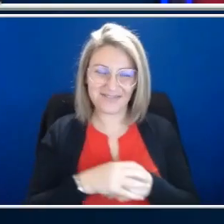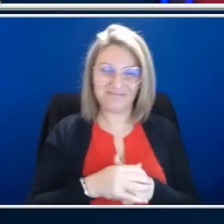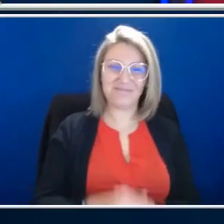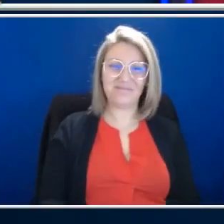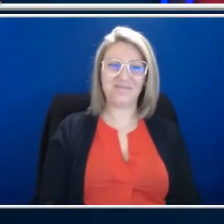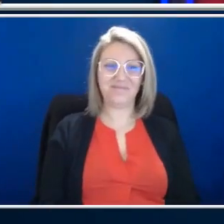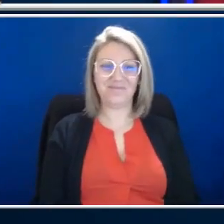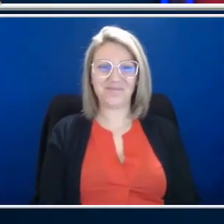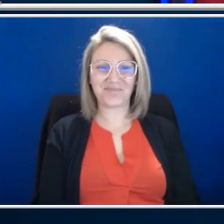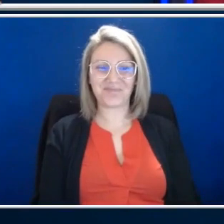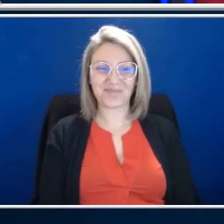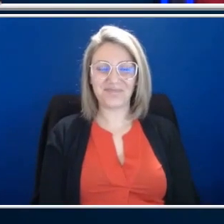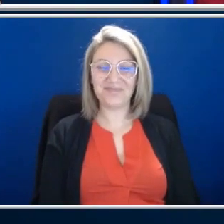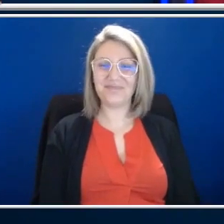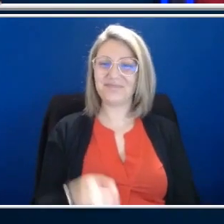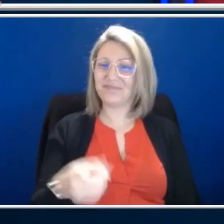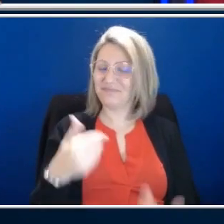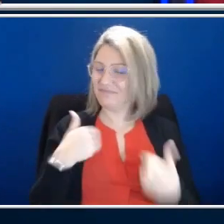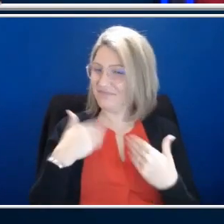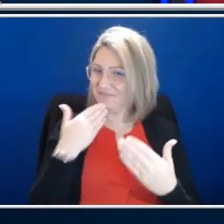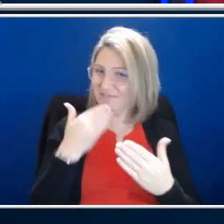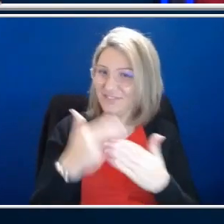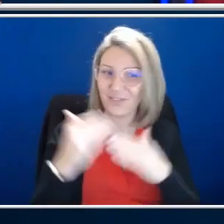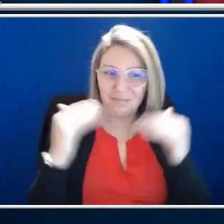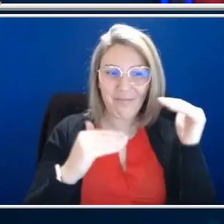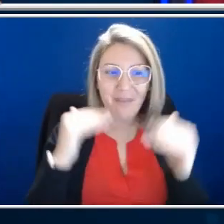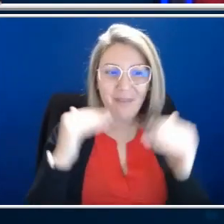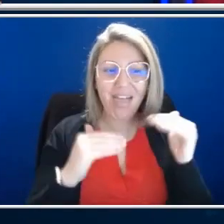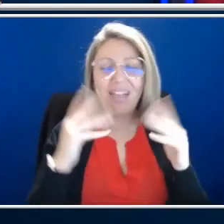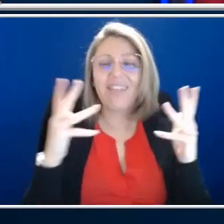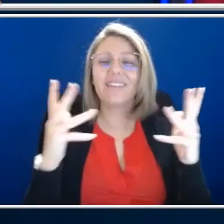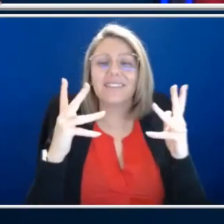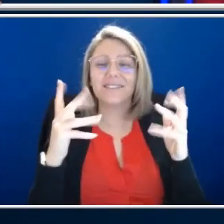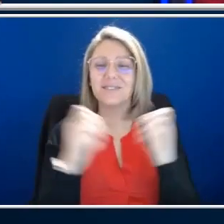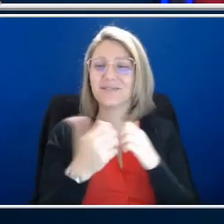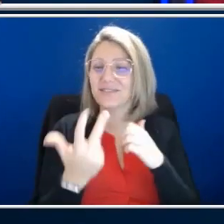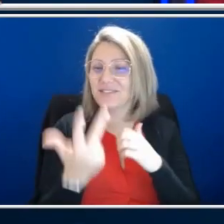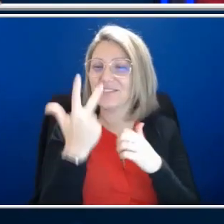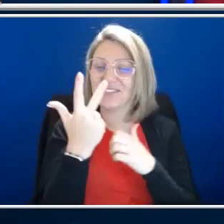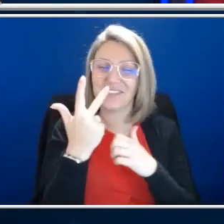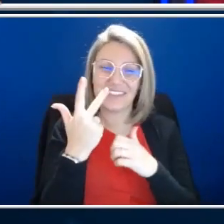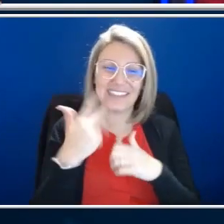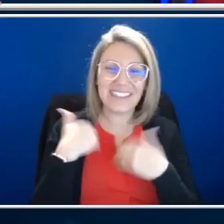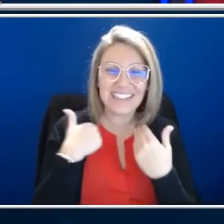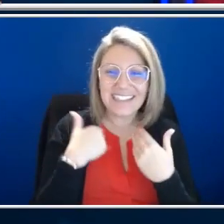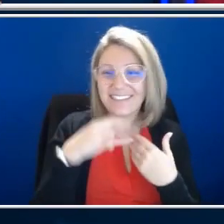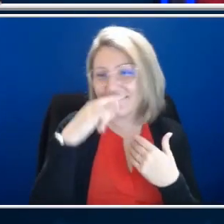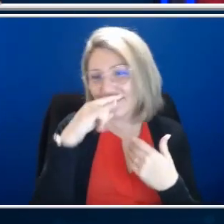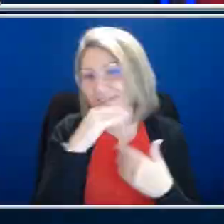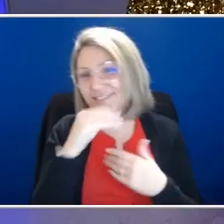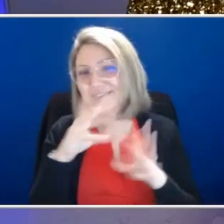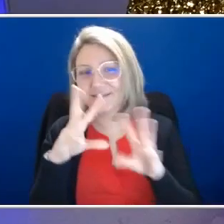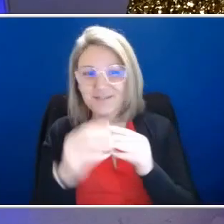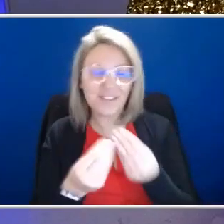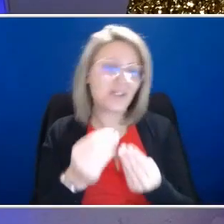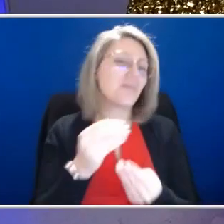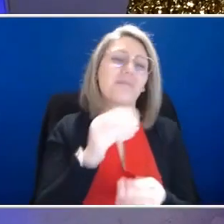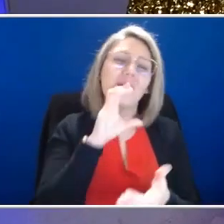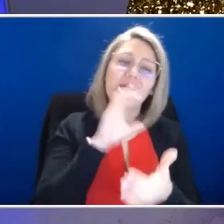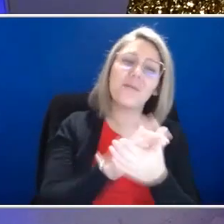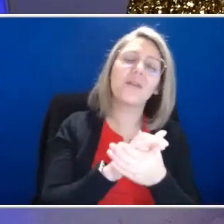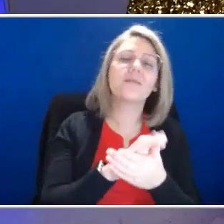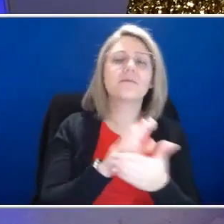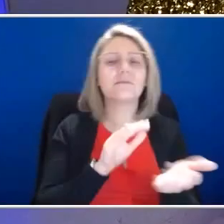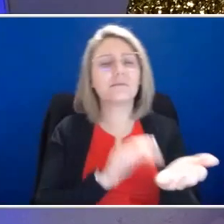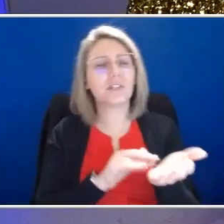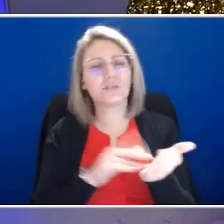Right. You have such a balancing act there with 3 little creatures and your family and your wife. Dr. Garg, I want to ask you, once the